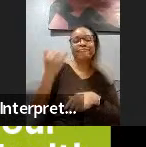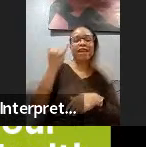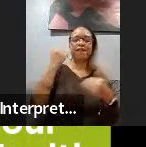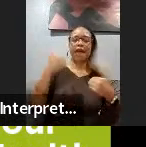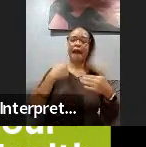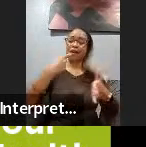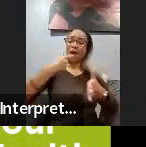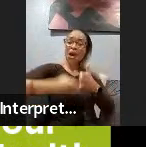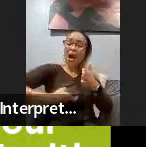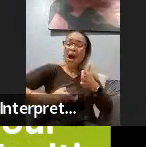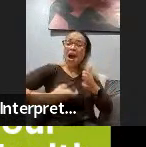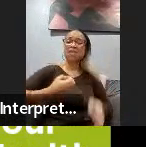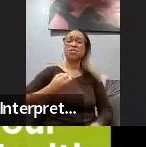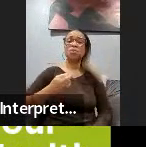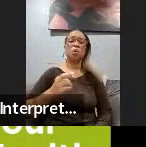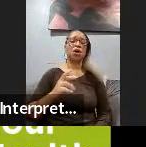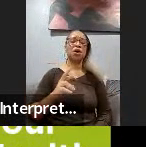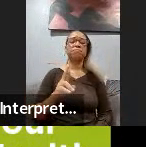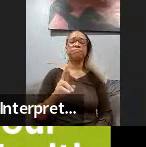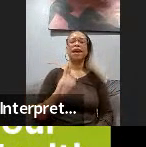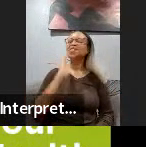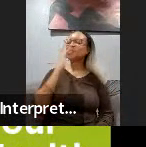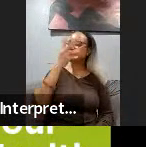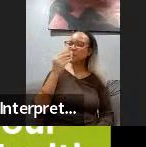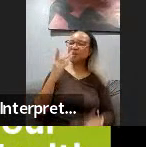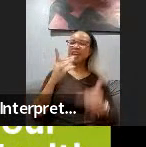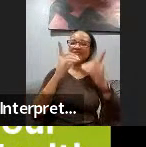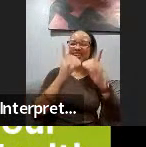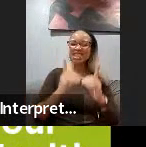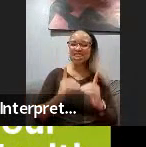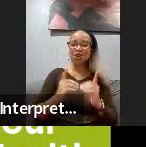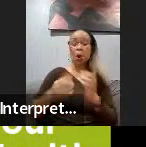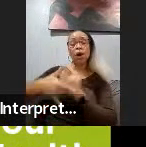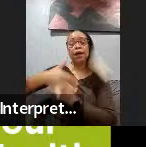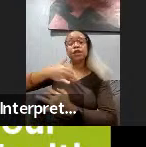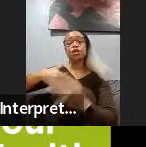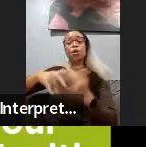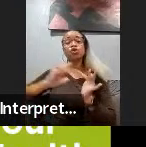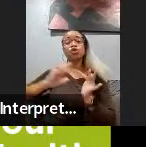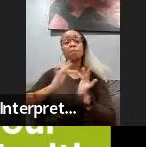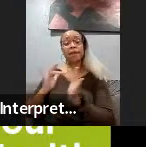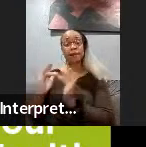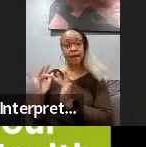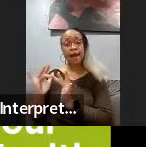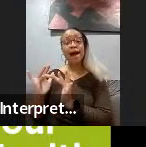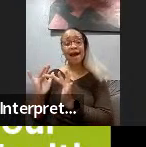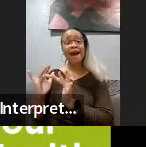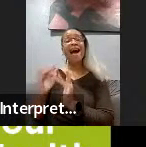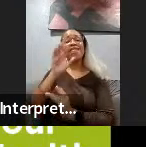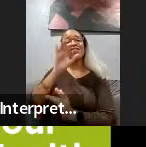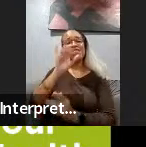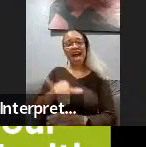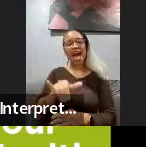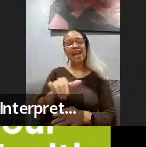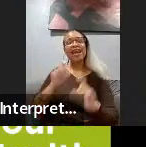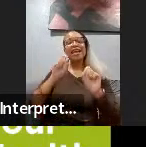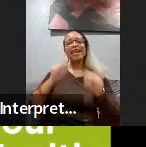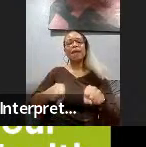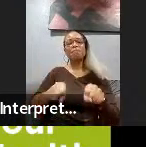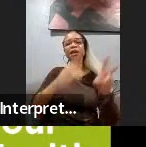if there's something that needs to be changed, the beauty of a digital and social media ad campaign is these graphics can be pulled and